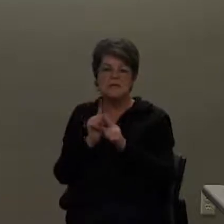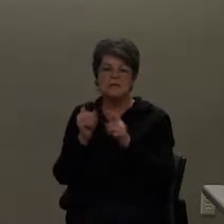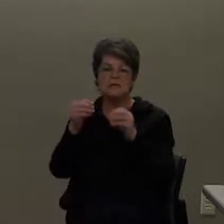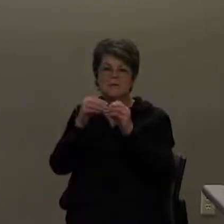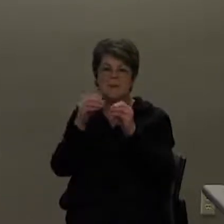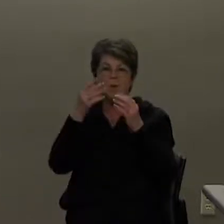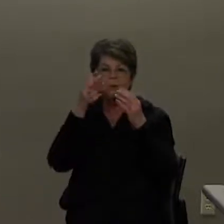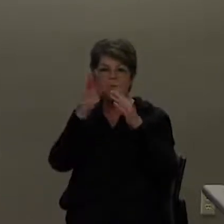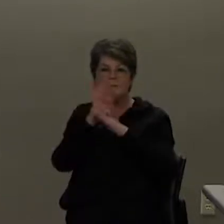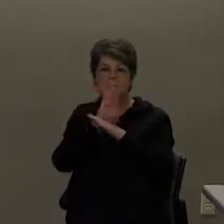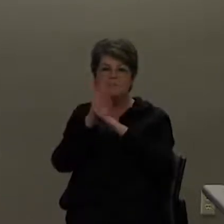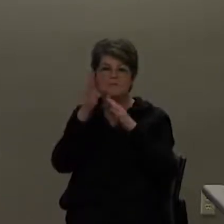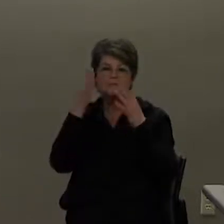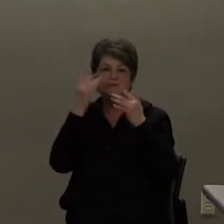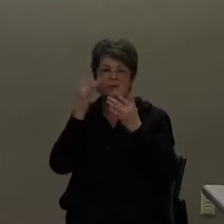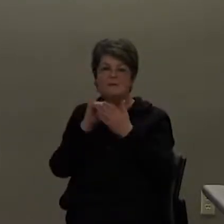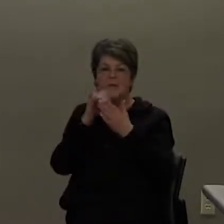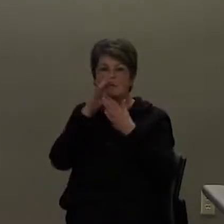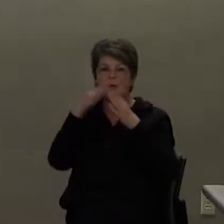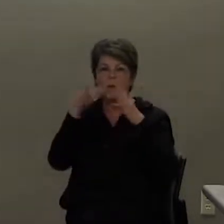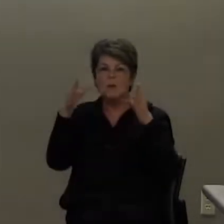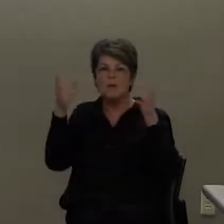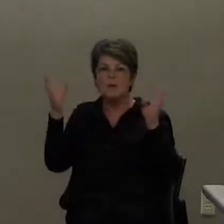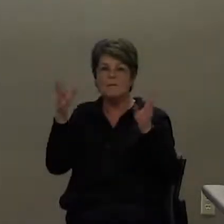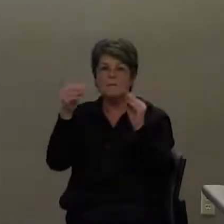friendly, which can open up more opportunities for us.